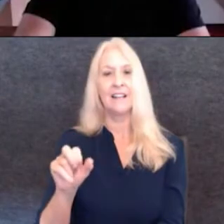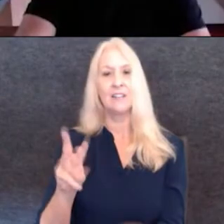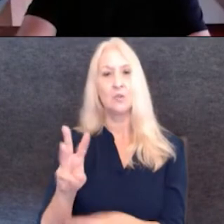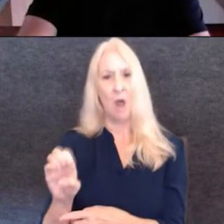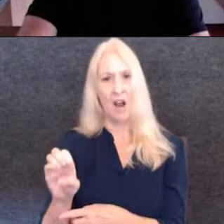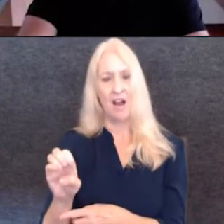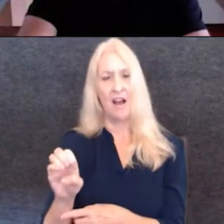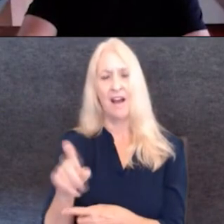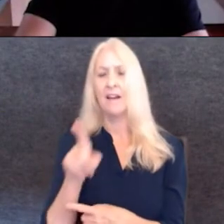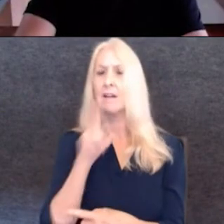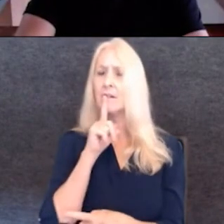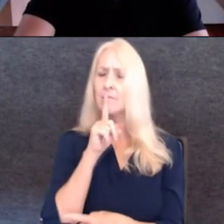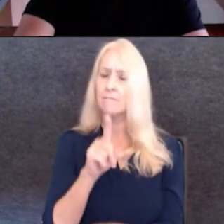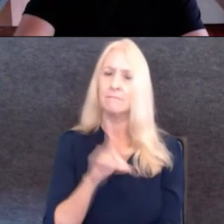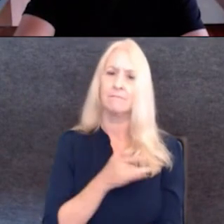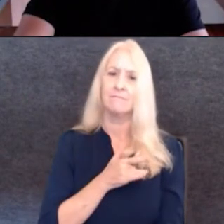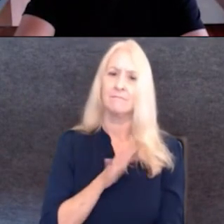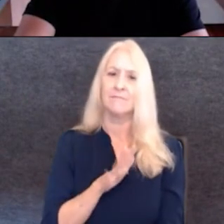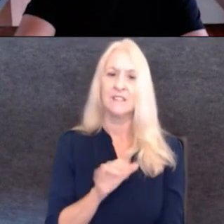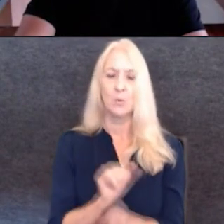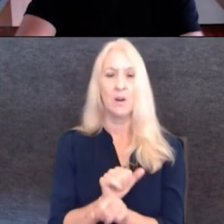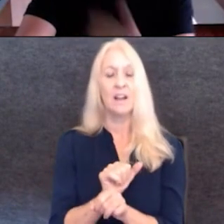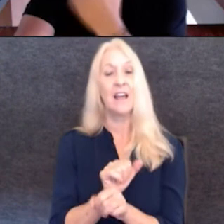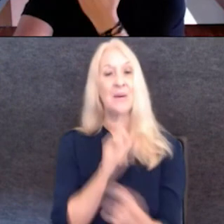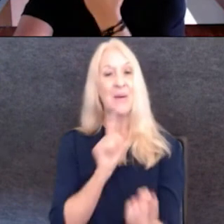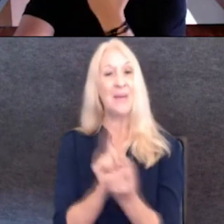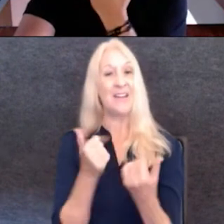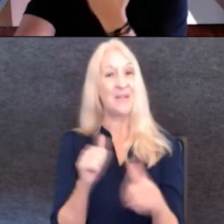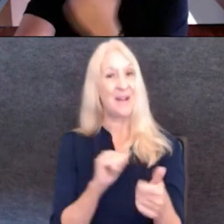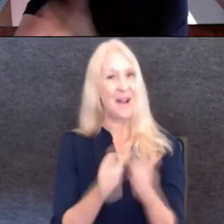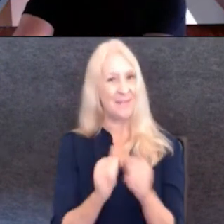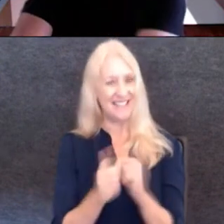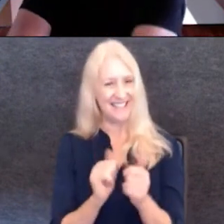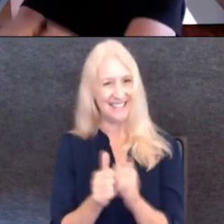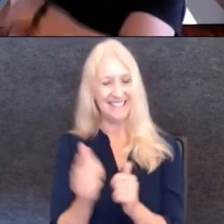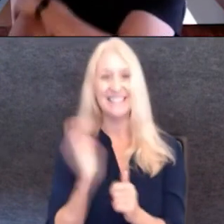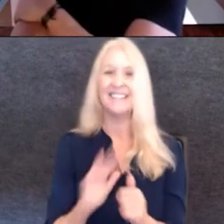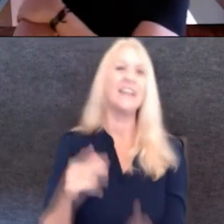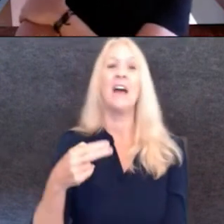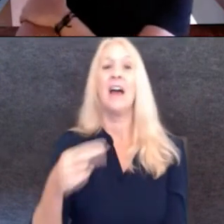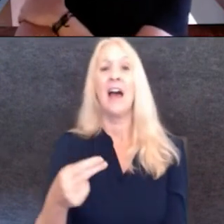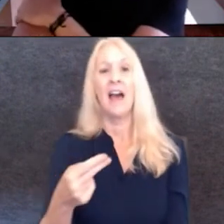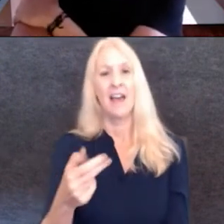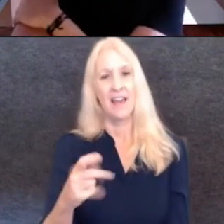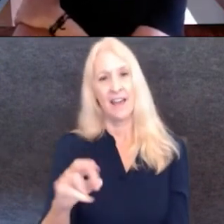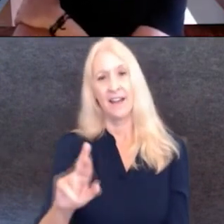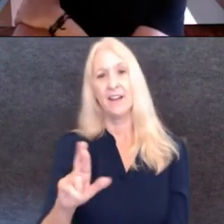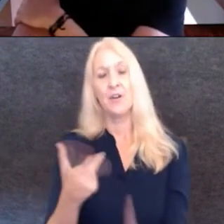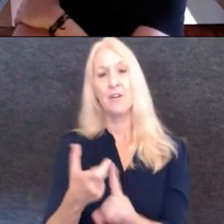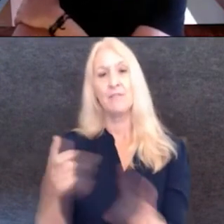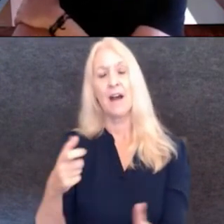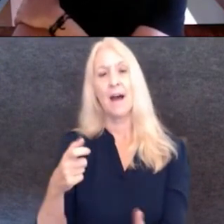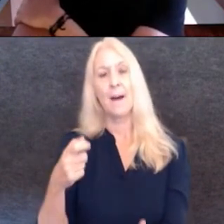his work. And as I said, we met during competitions, and Héctor comes from